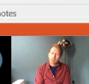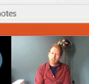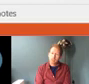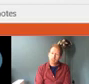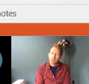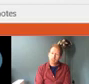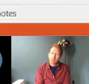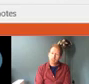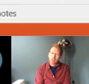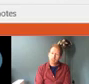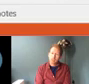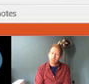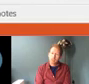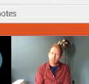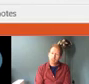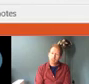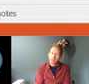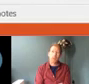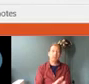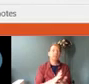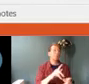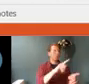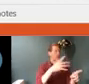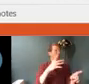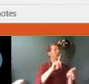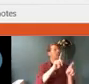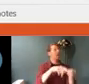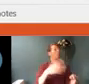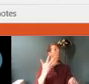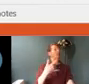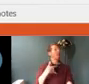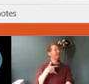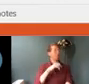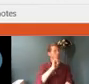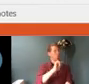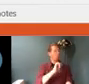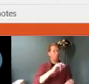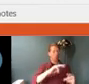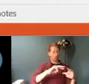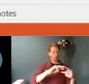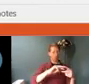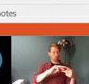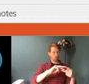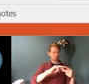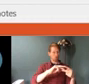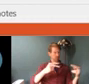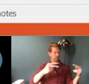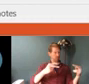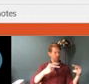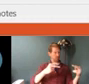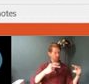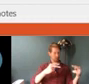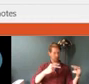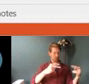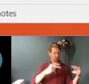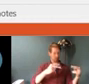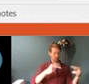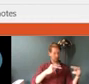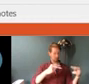frequency of haplotypes for different regions of the British Isles, and this could be useful